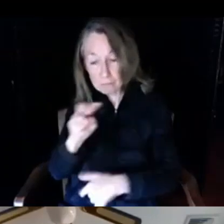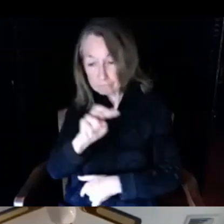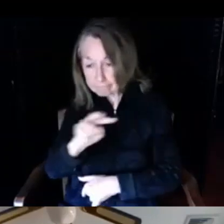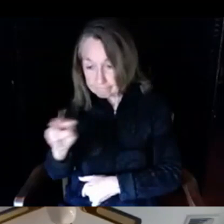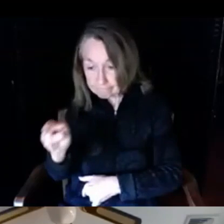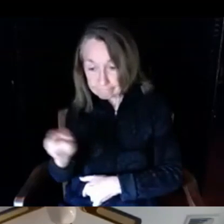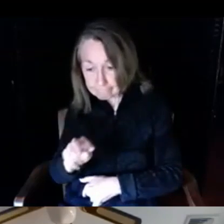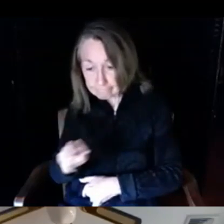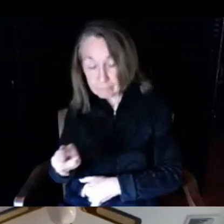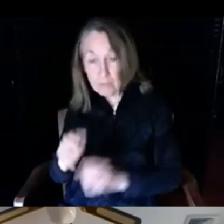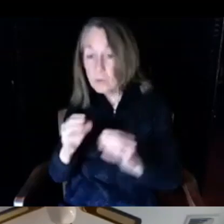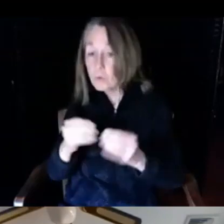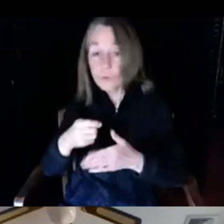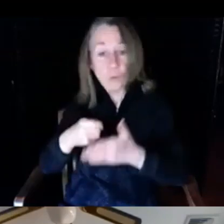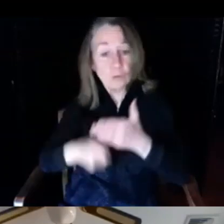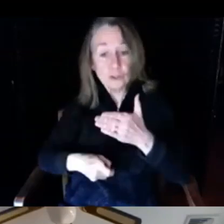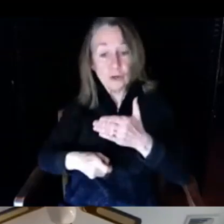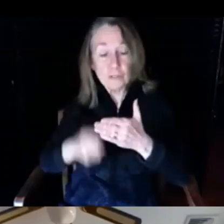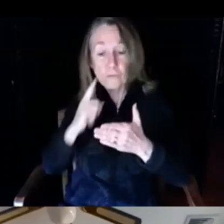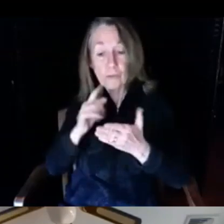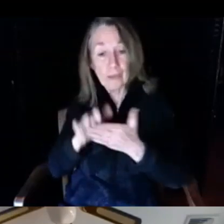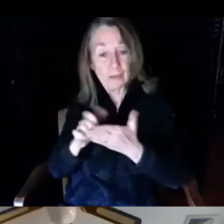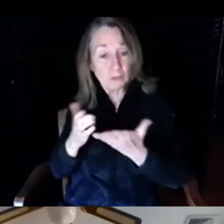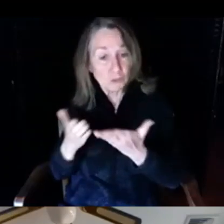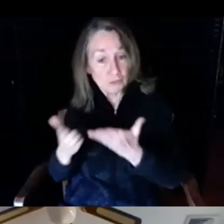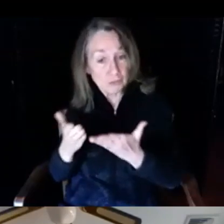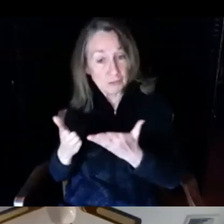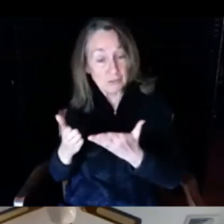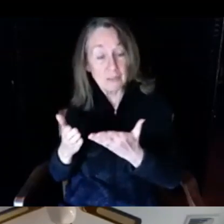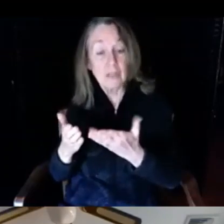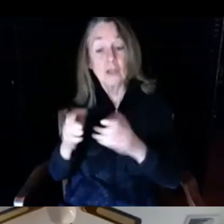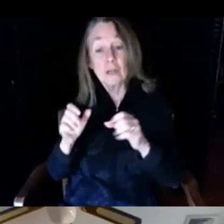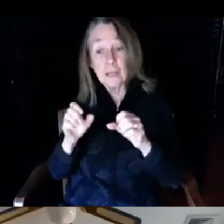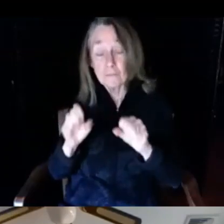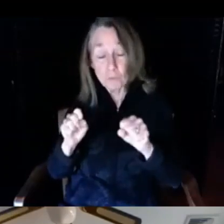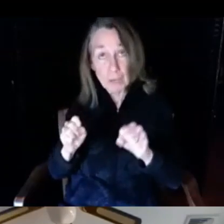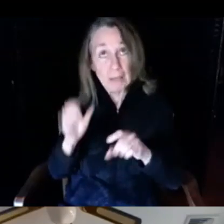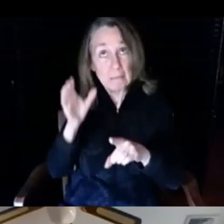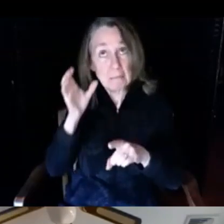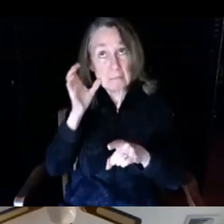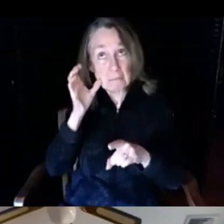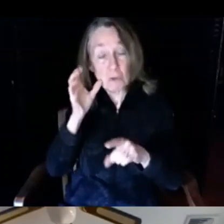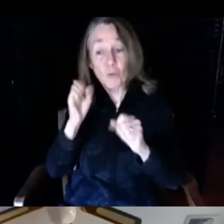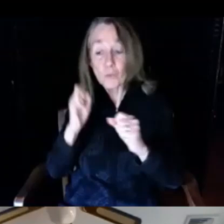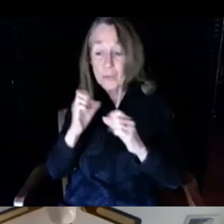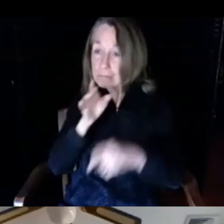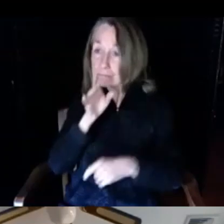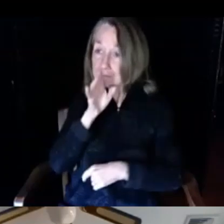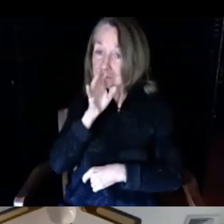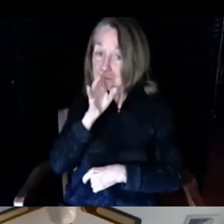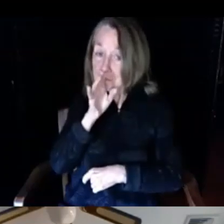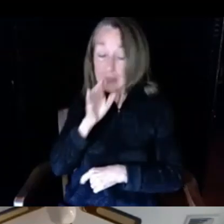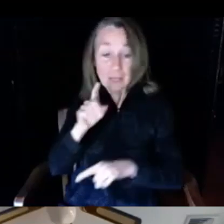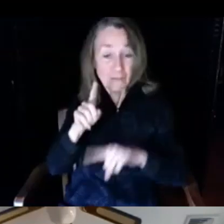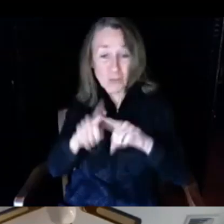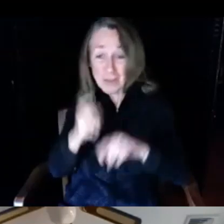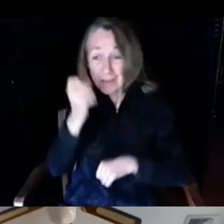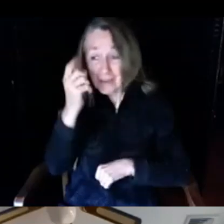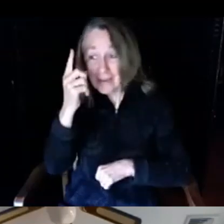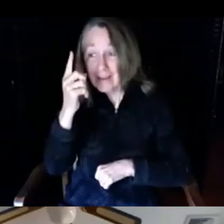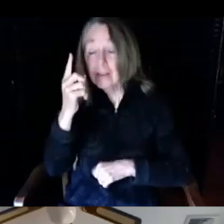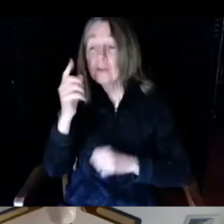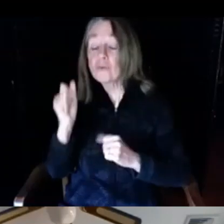You still can hear from the phone. If you're able to understand, you can communicate that way. And if you're not able to understand, then you can read